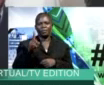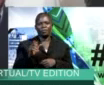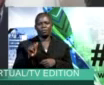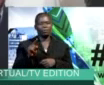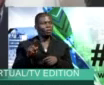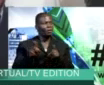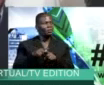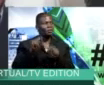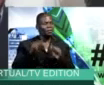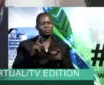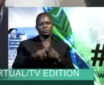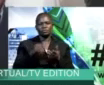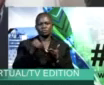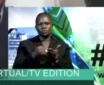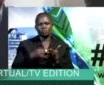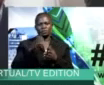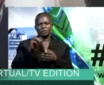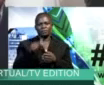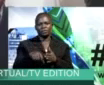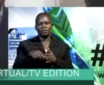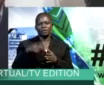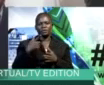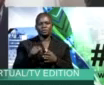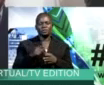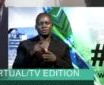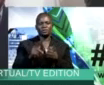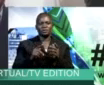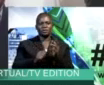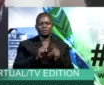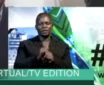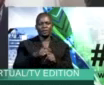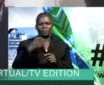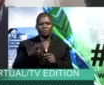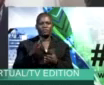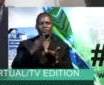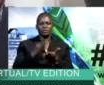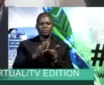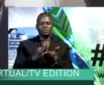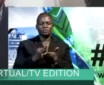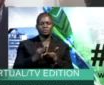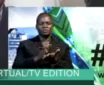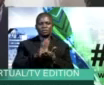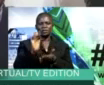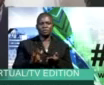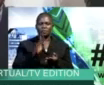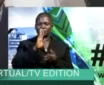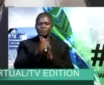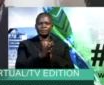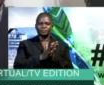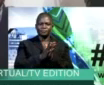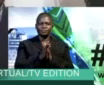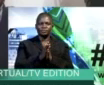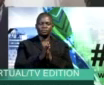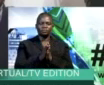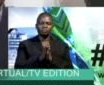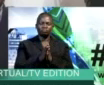as I was able to jot them down. The type of financing clearly would be desirable